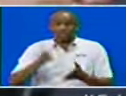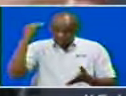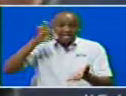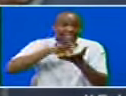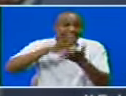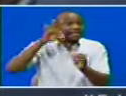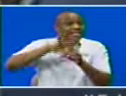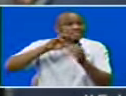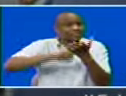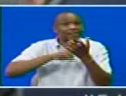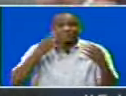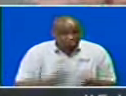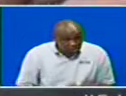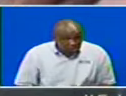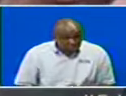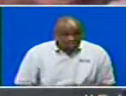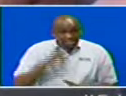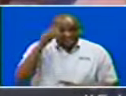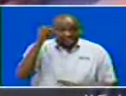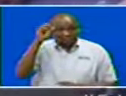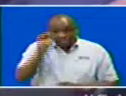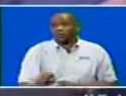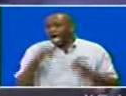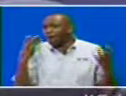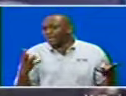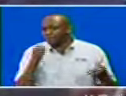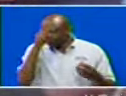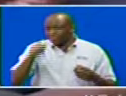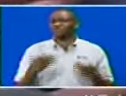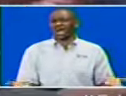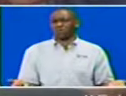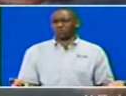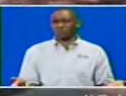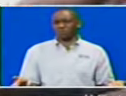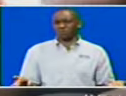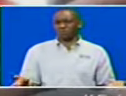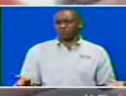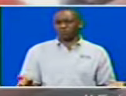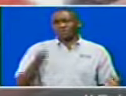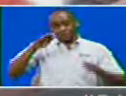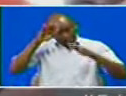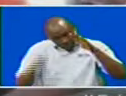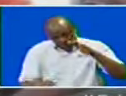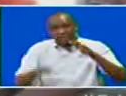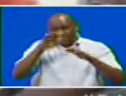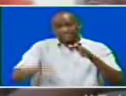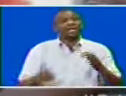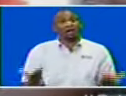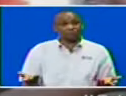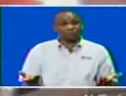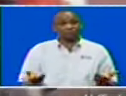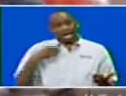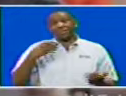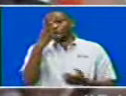juzi. Eh? Imepita kura 50,000? Hapana. Si iko chini ya kura 50,000?